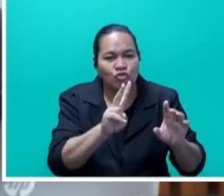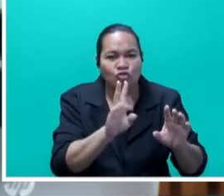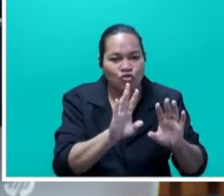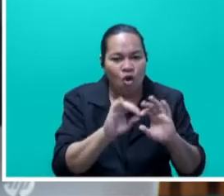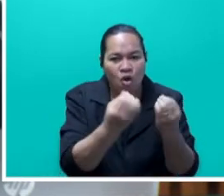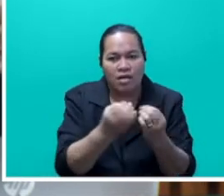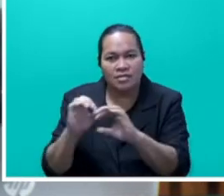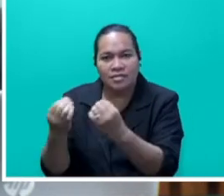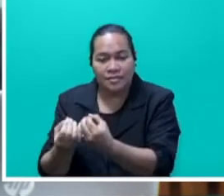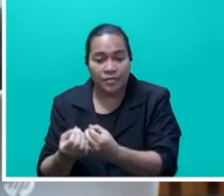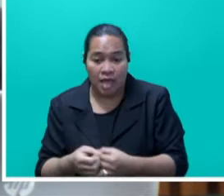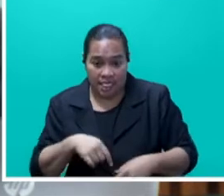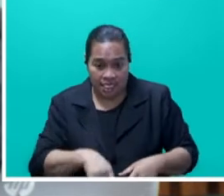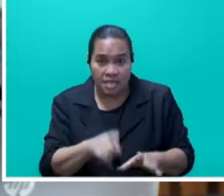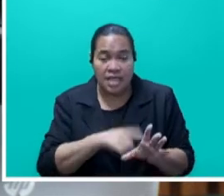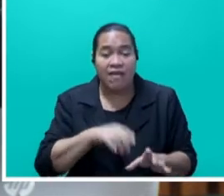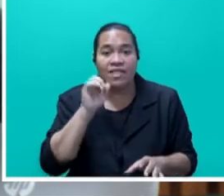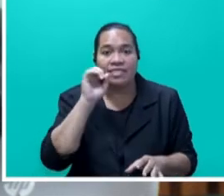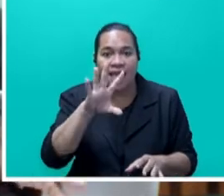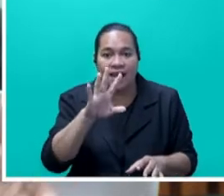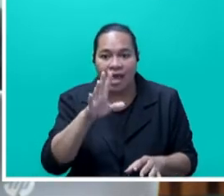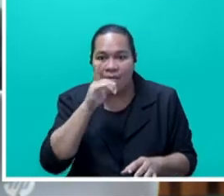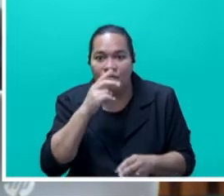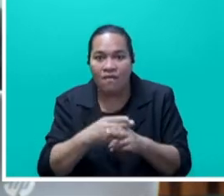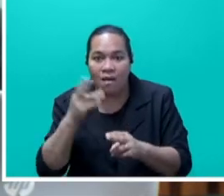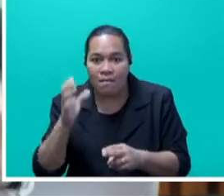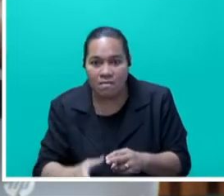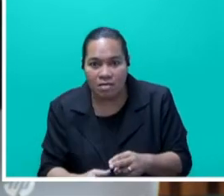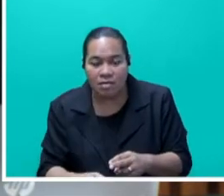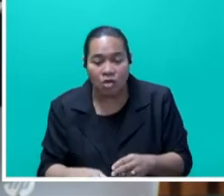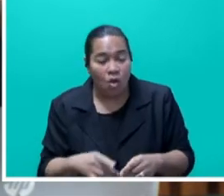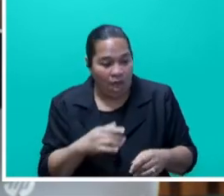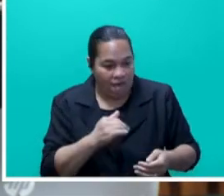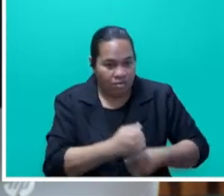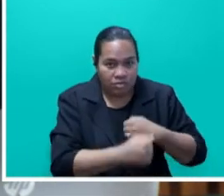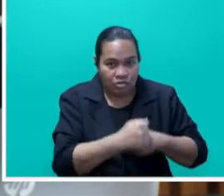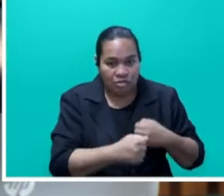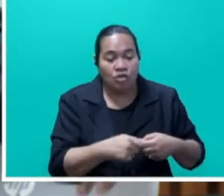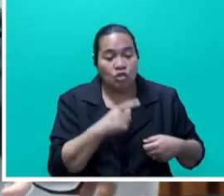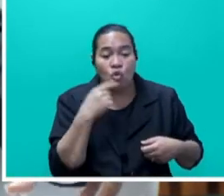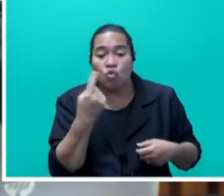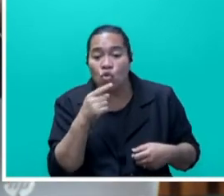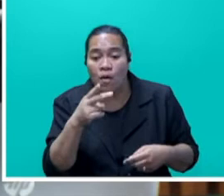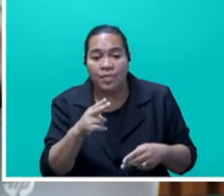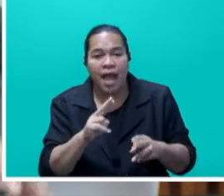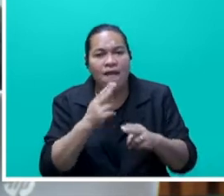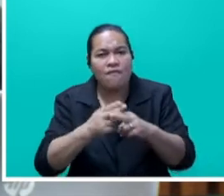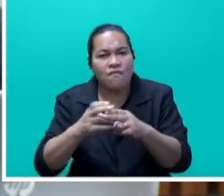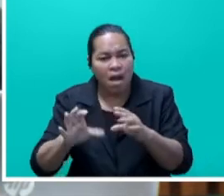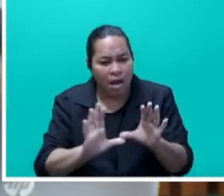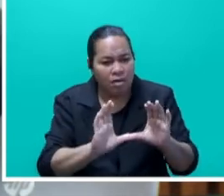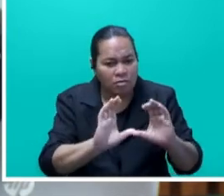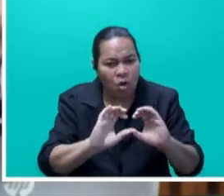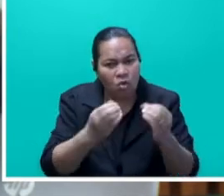said, we've got 10 harvesters, so that completely in Vanuatu, the farmer cooperatives will own